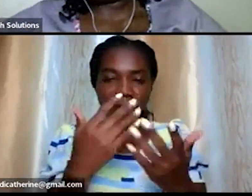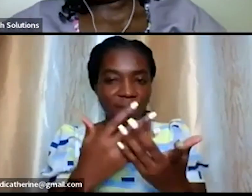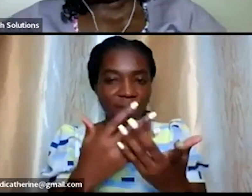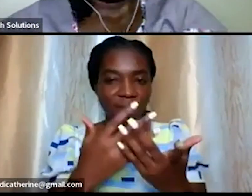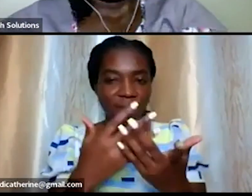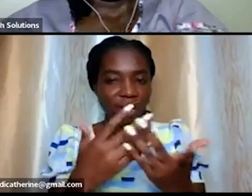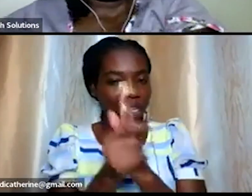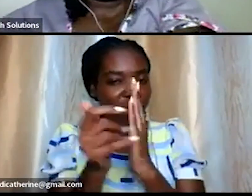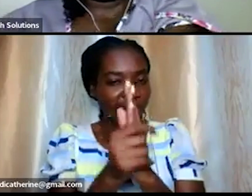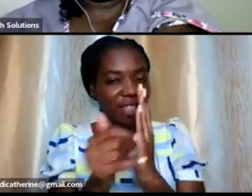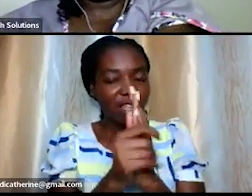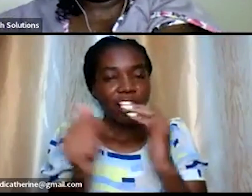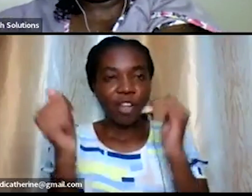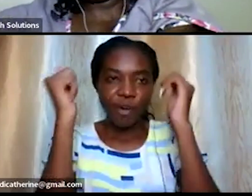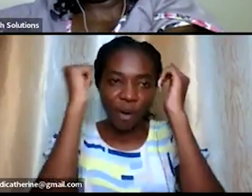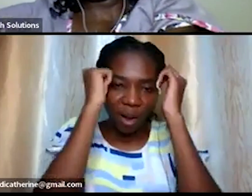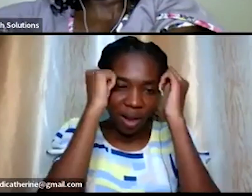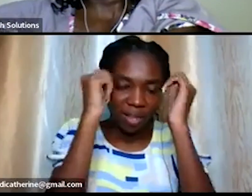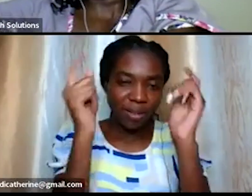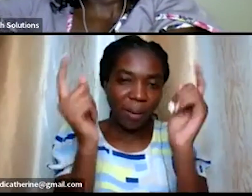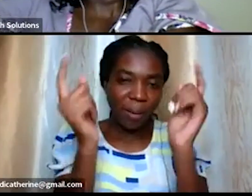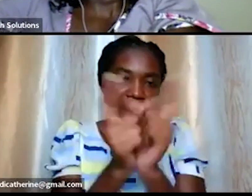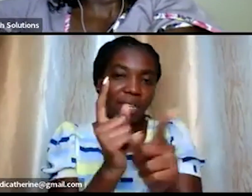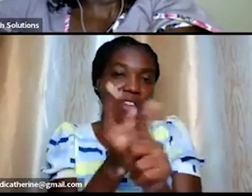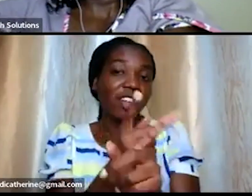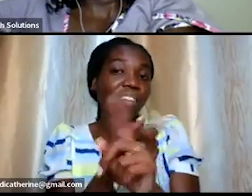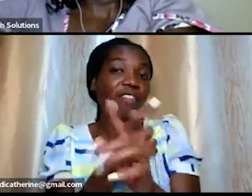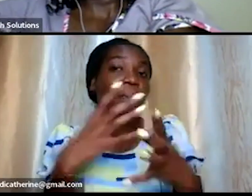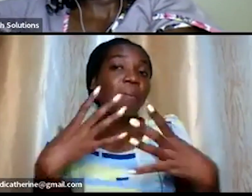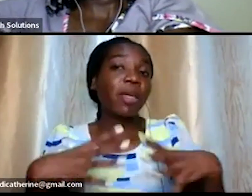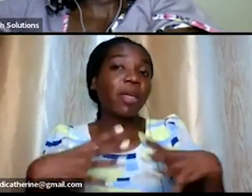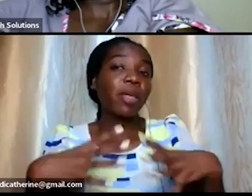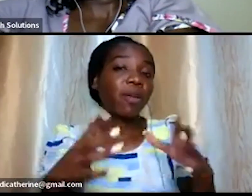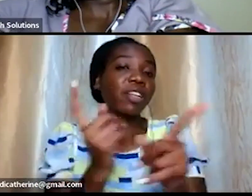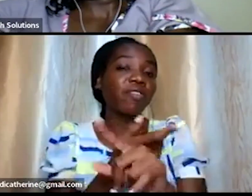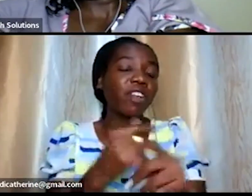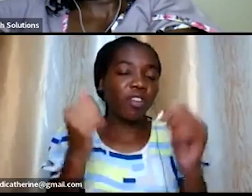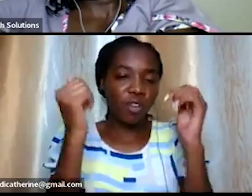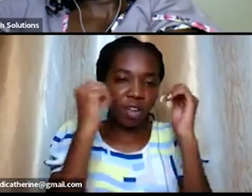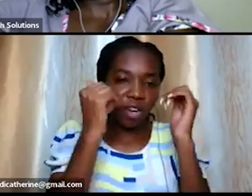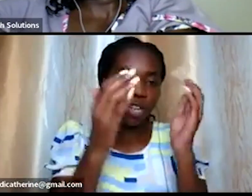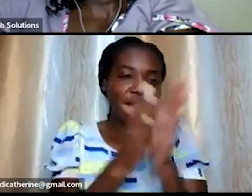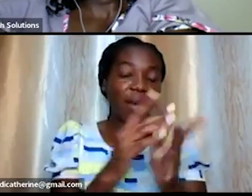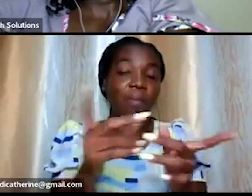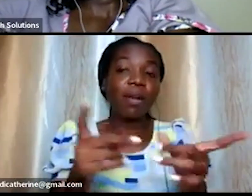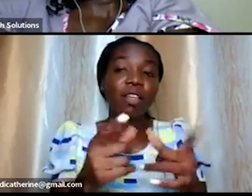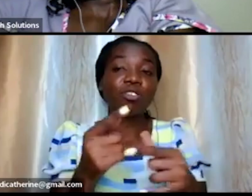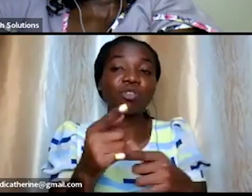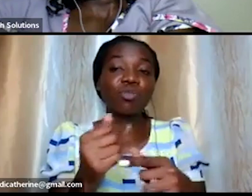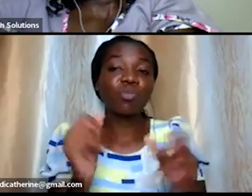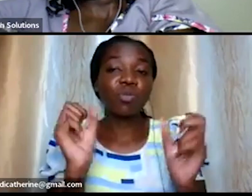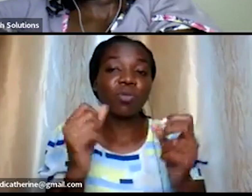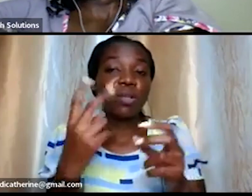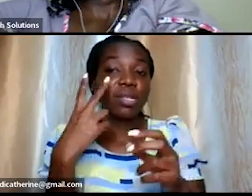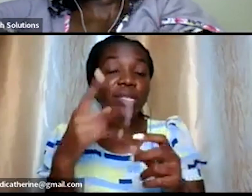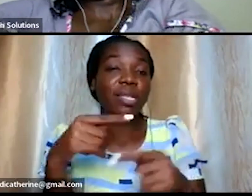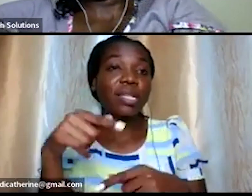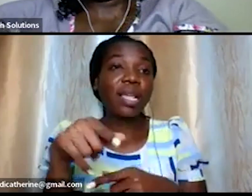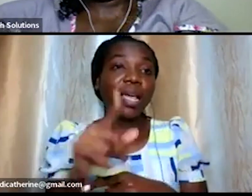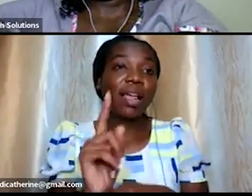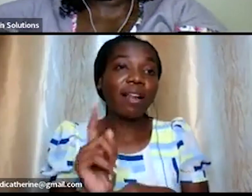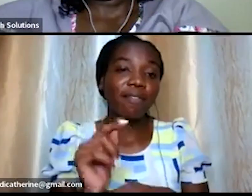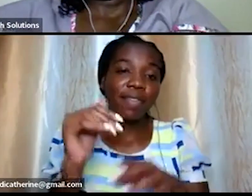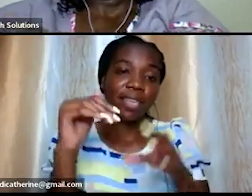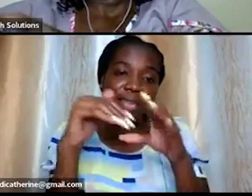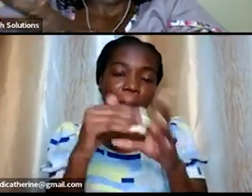knowledge, you meet different people with a different knowledge, and where you can feel yourself in